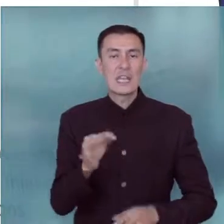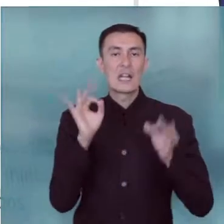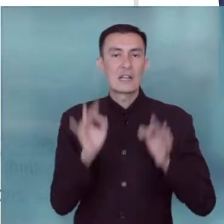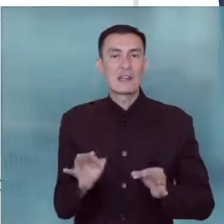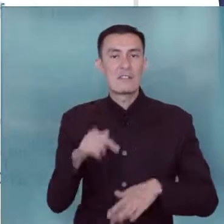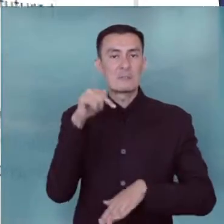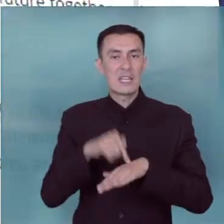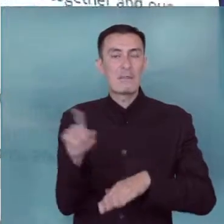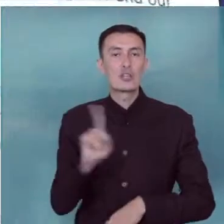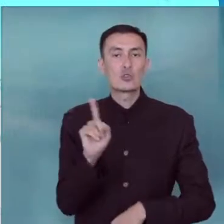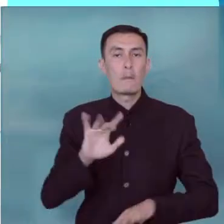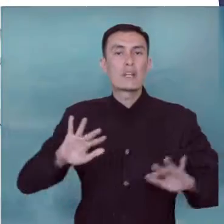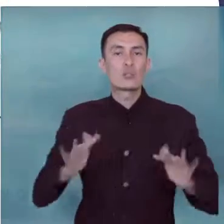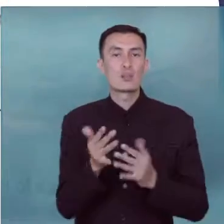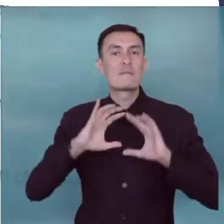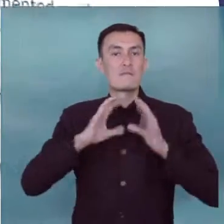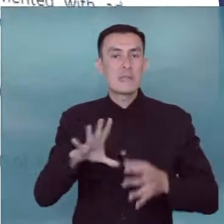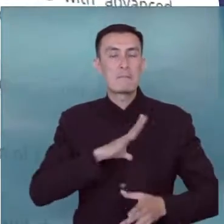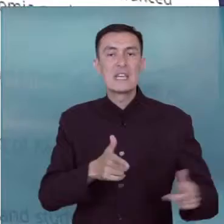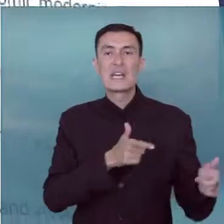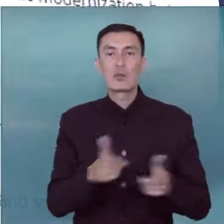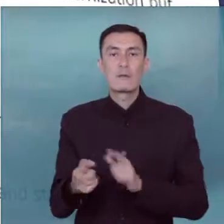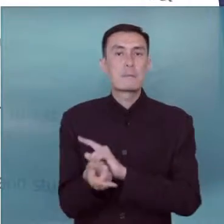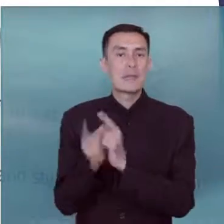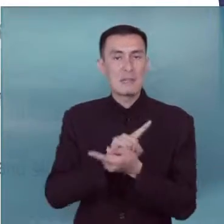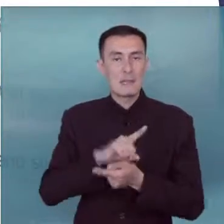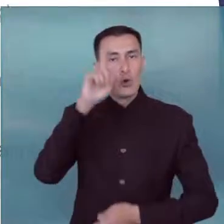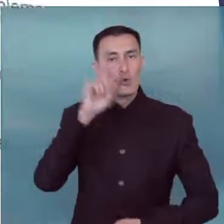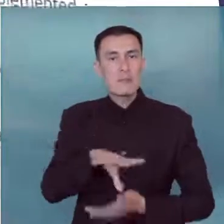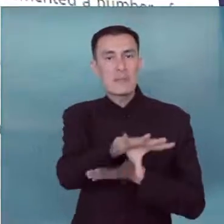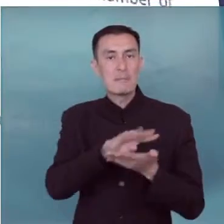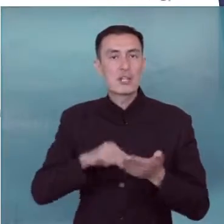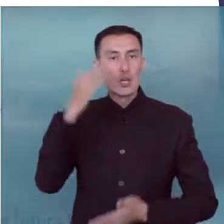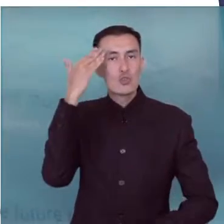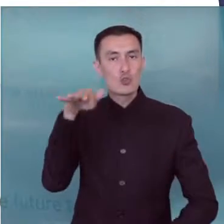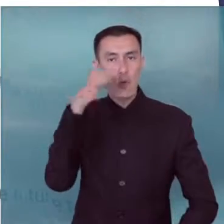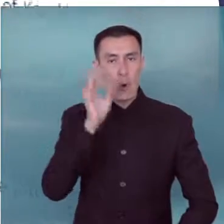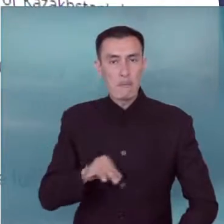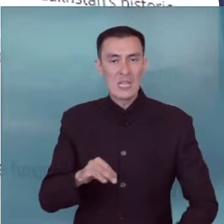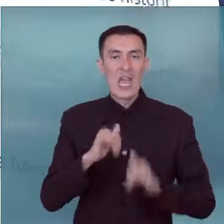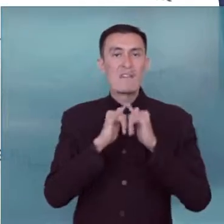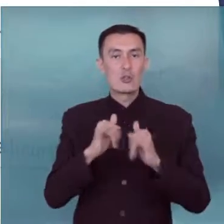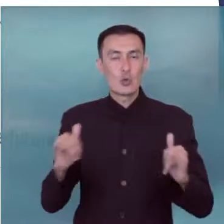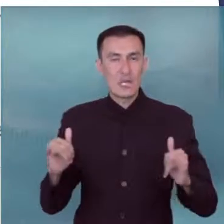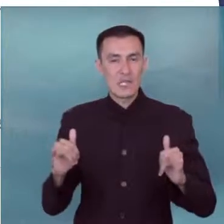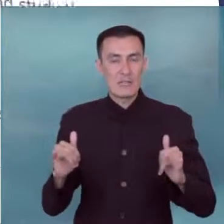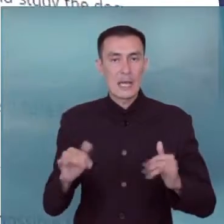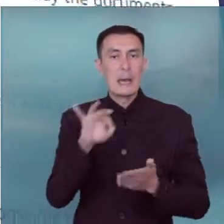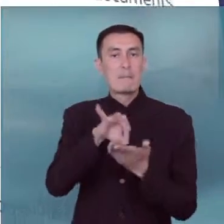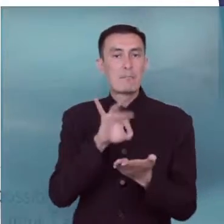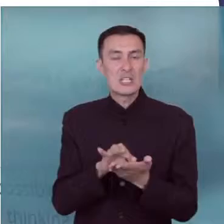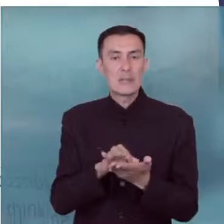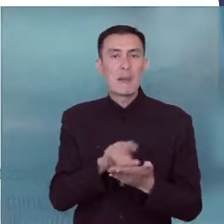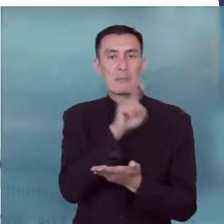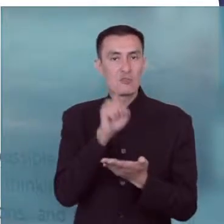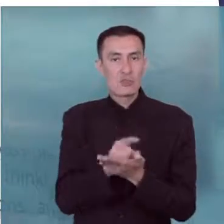successful integration with the country in a new global reality, such as transparency of consciousness, which